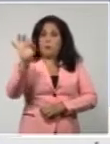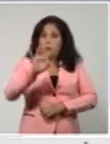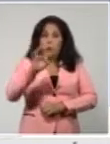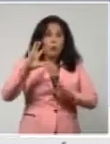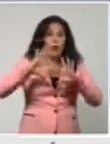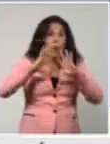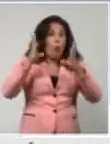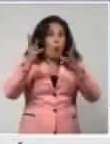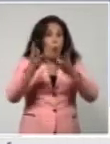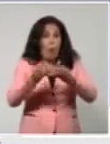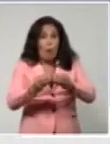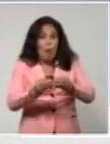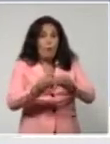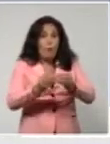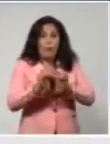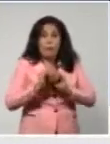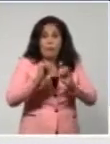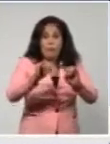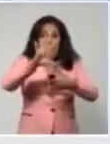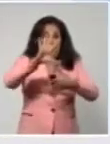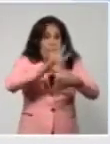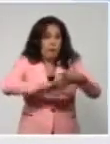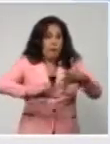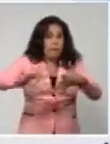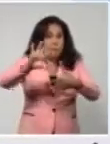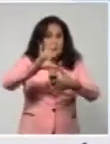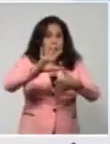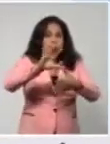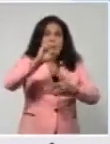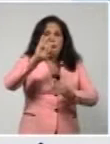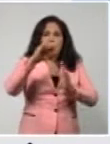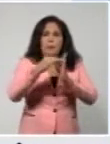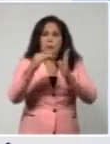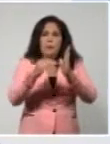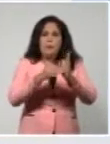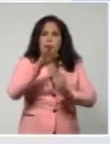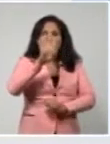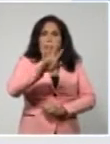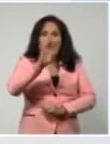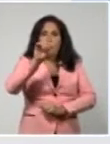53.22% of all confirmed cases worldwide, with an overall total of